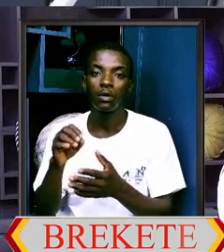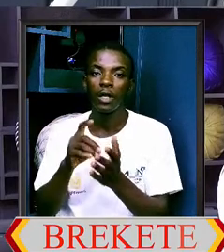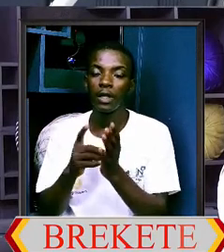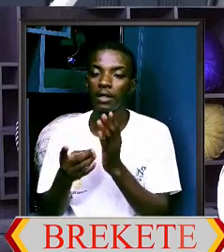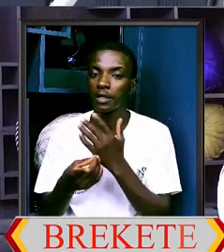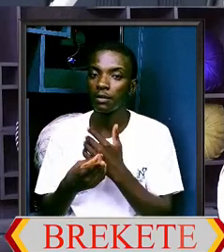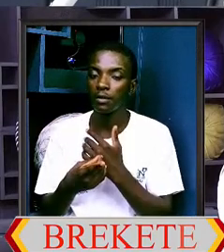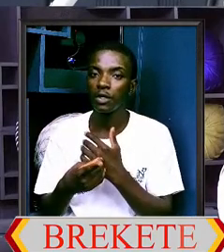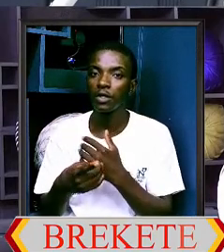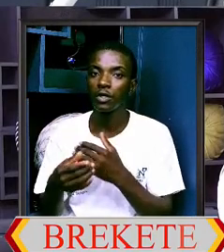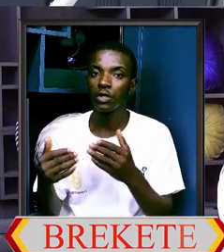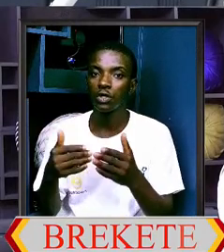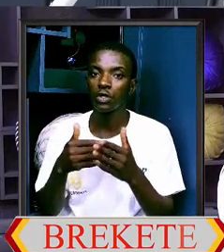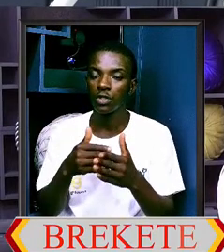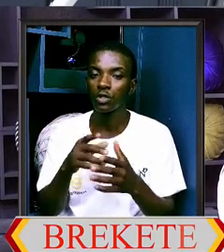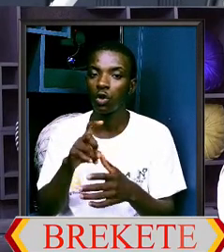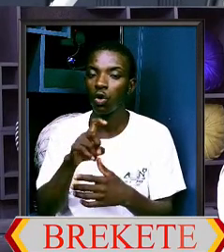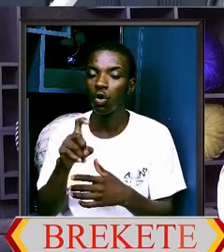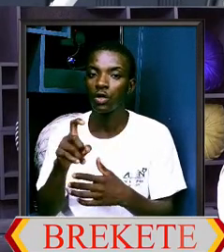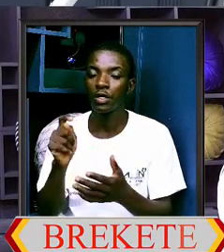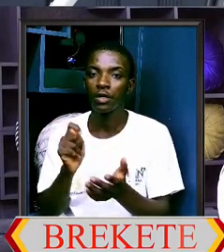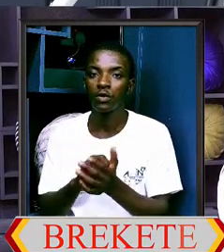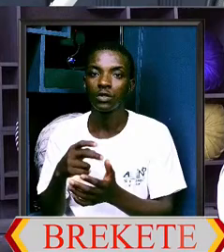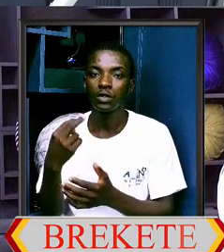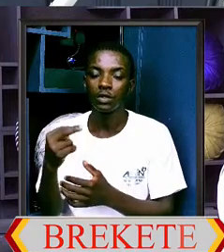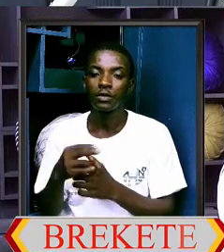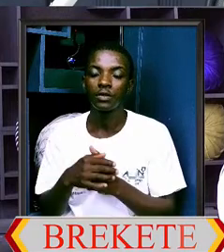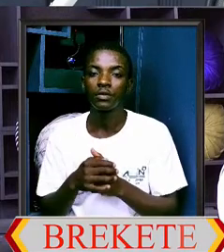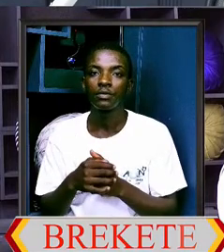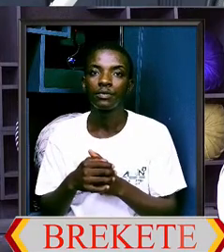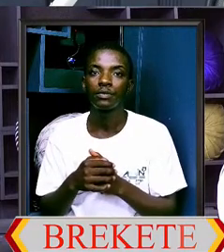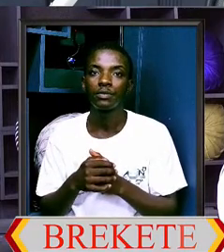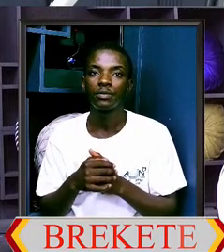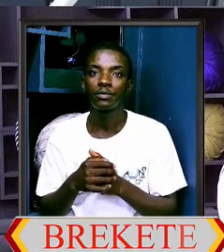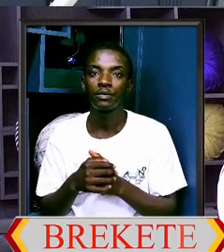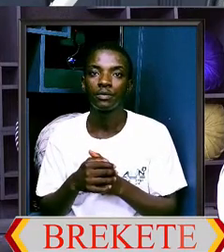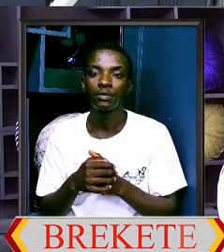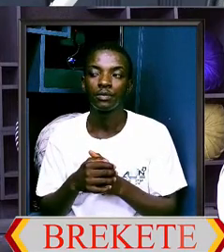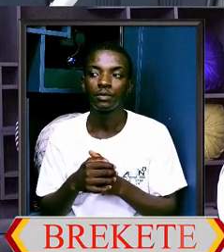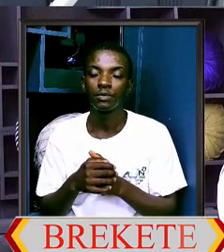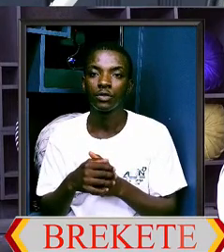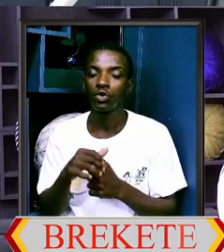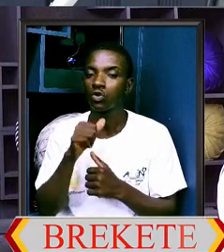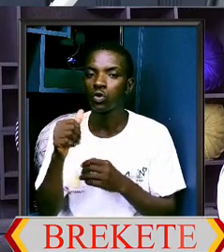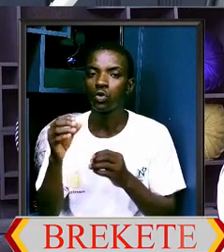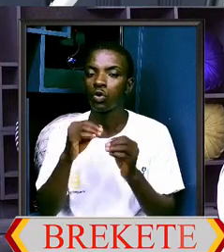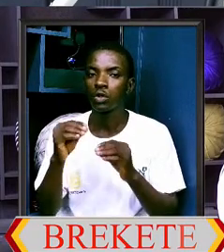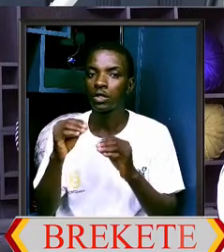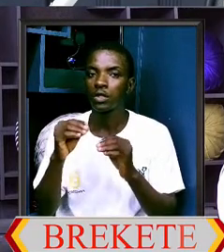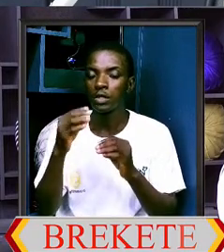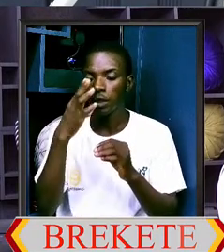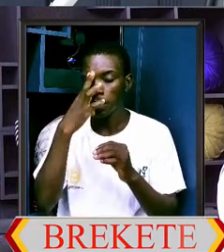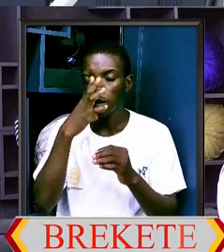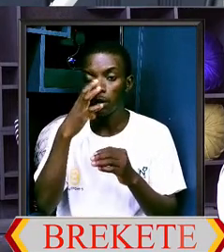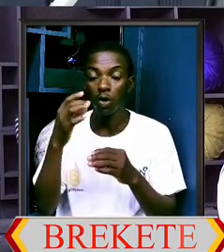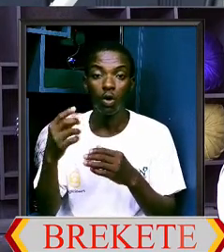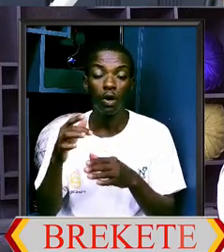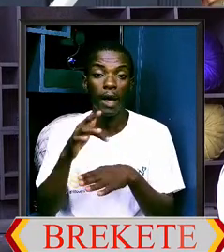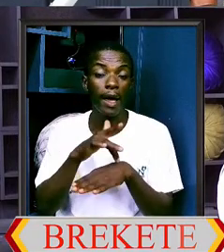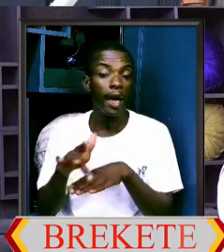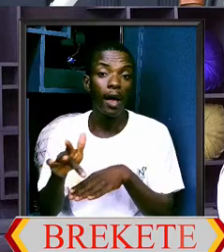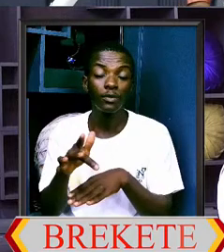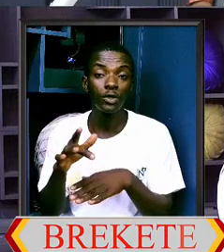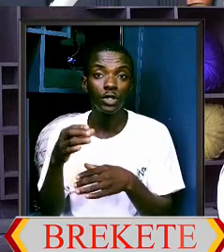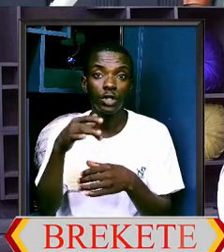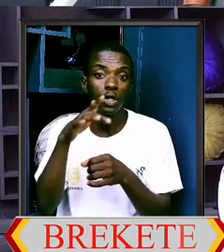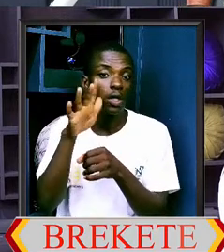December, you go nearly reach 100,000. I mean, not be ordinary jerry can, will be 500